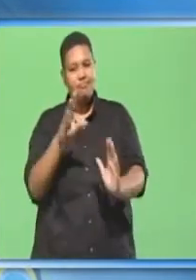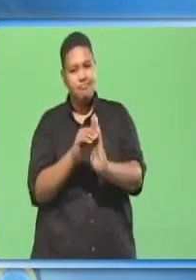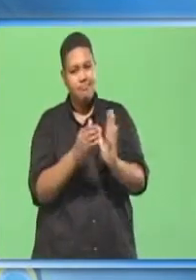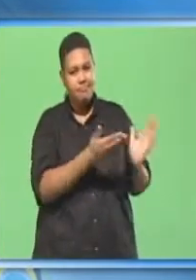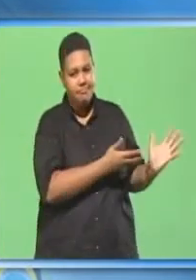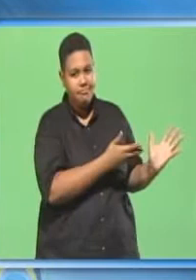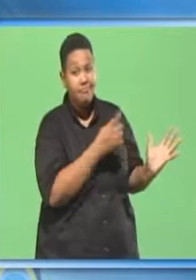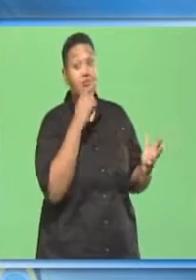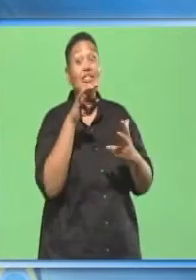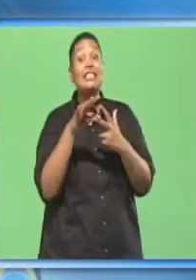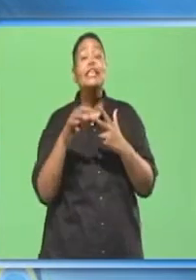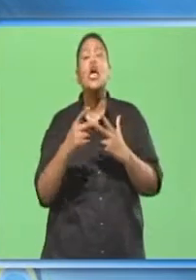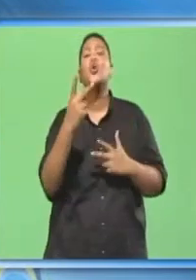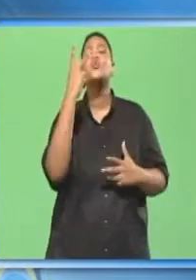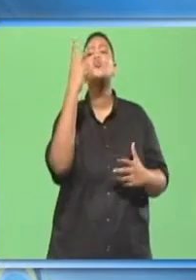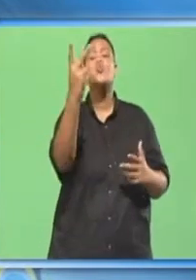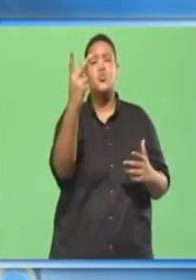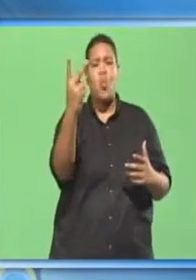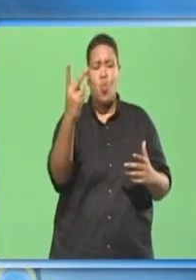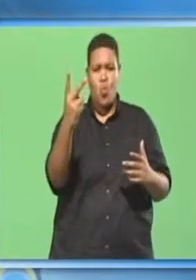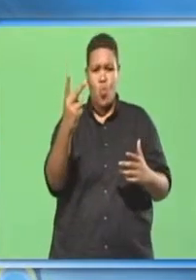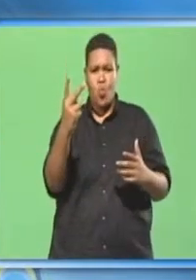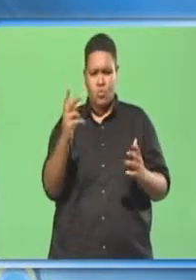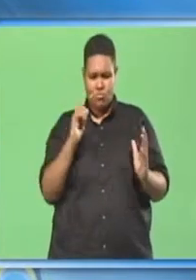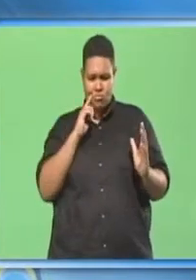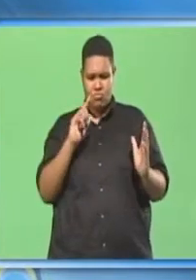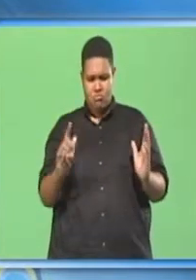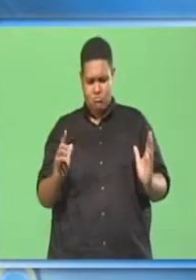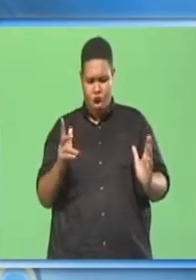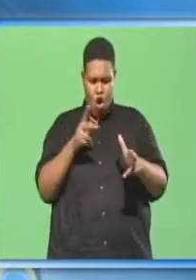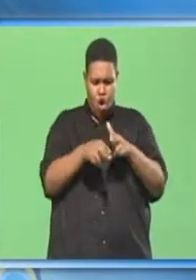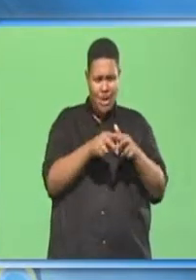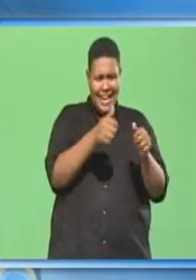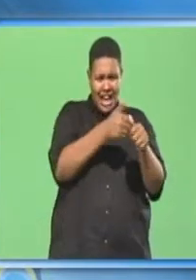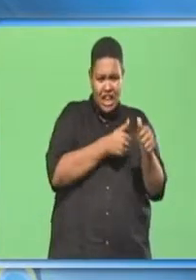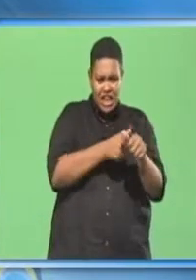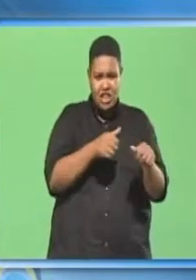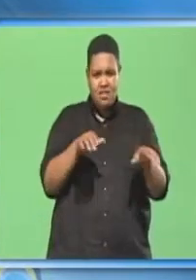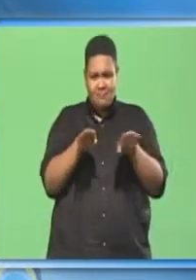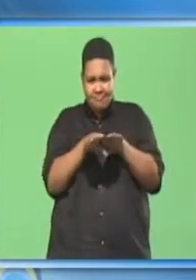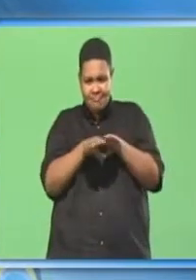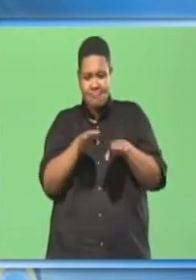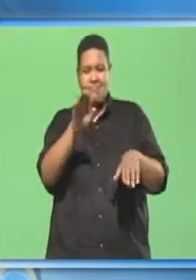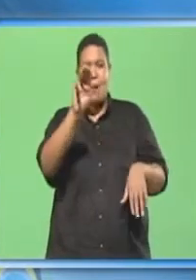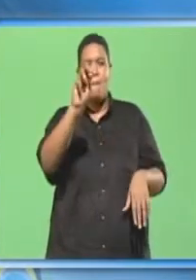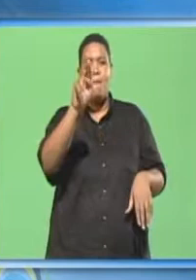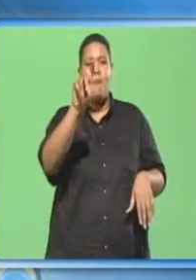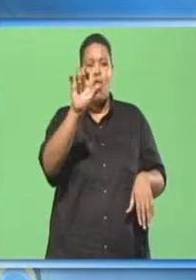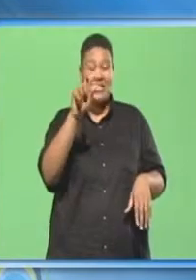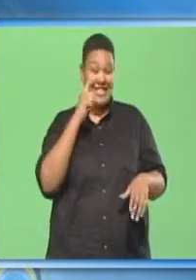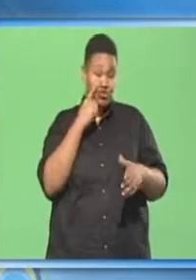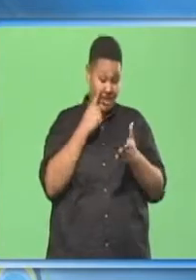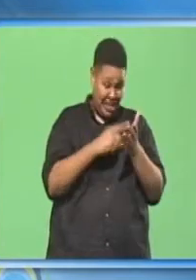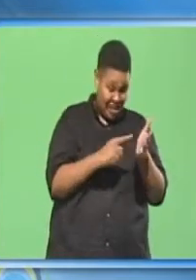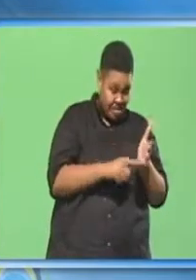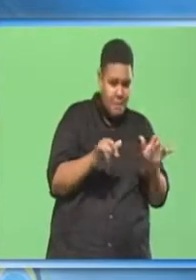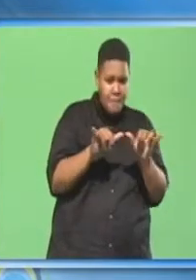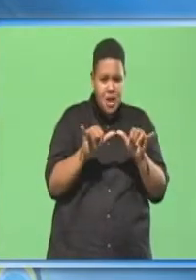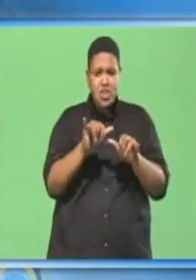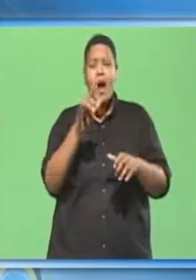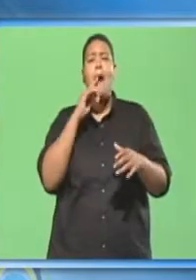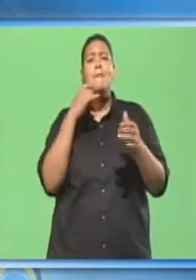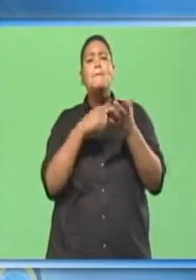Select 2 adjacent faces cutting the mortise on each leg. Measure and mark off 50